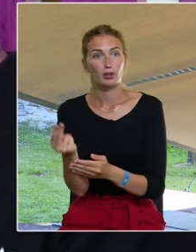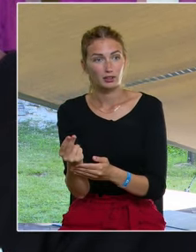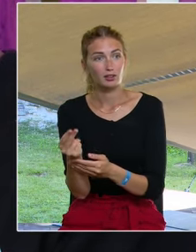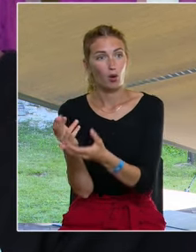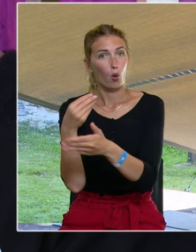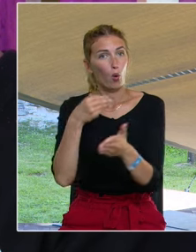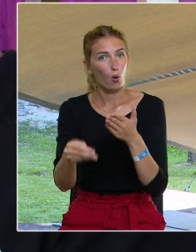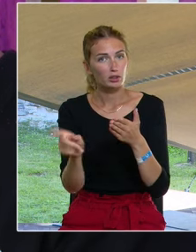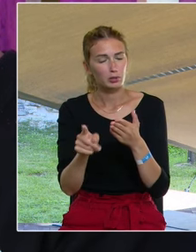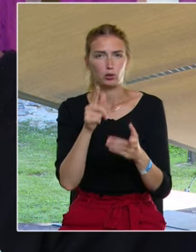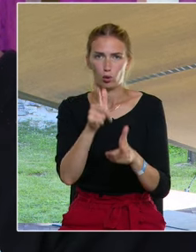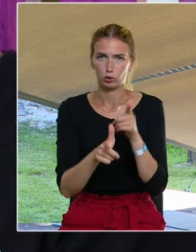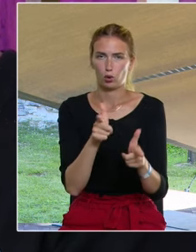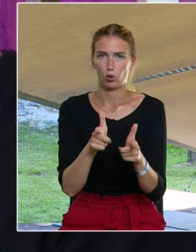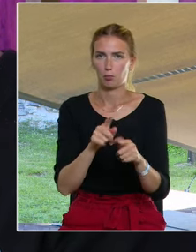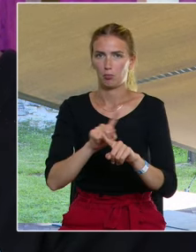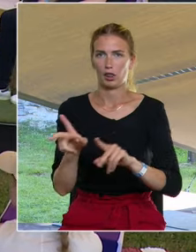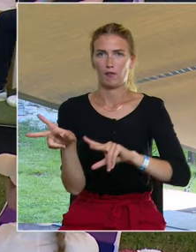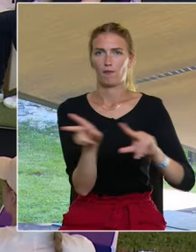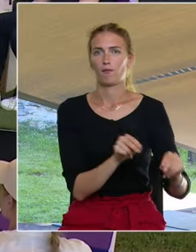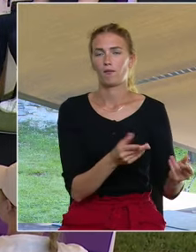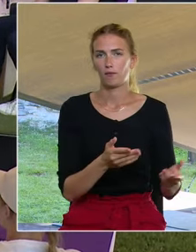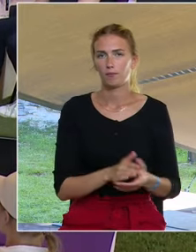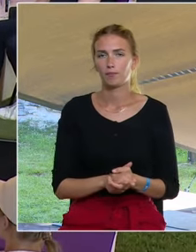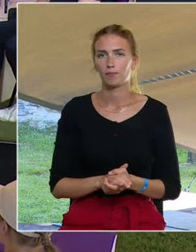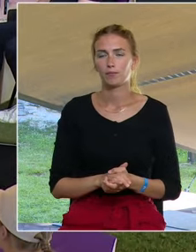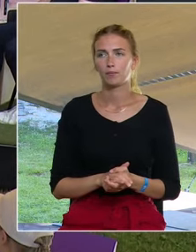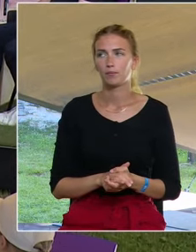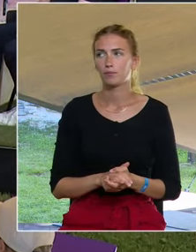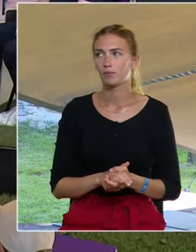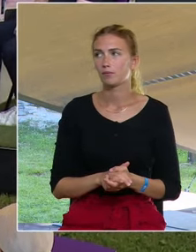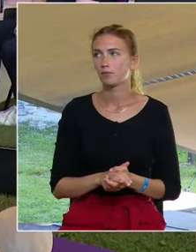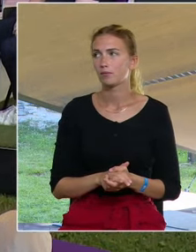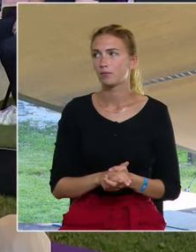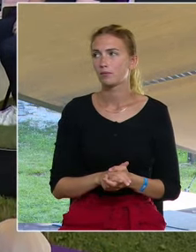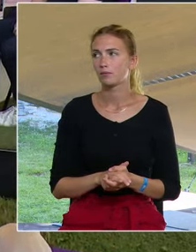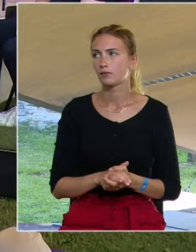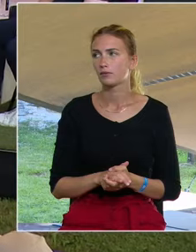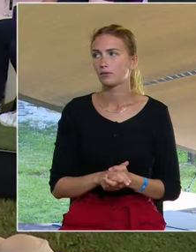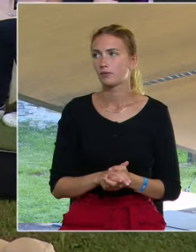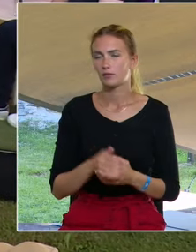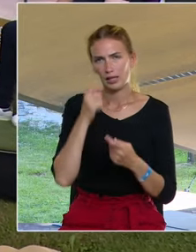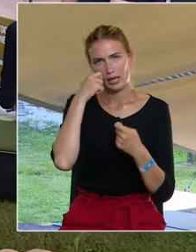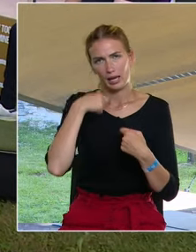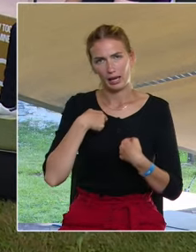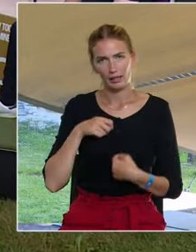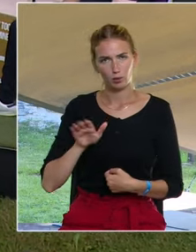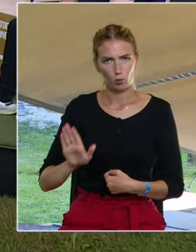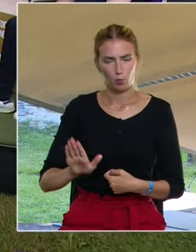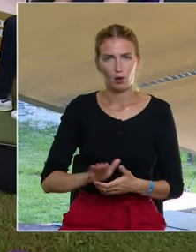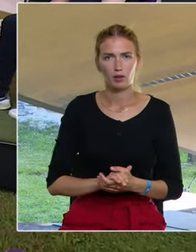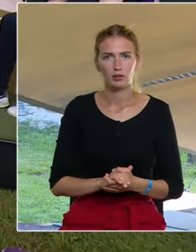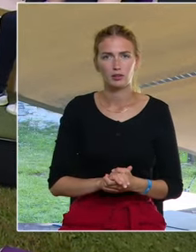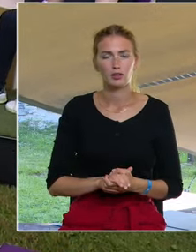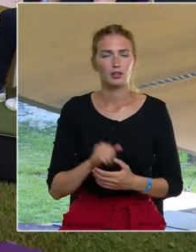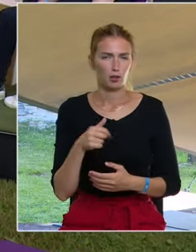and that gives its value. Show us your ledger. Show us the ledger. Yeah, so since